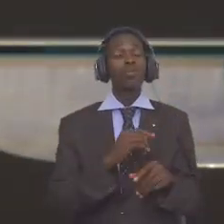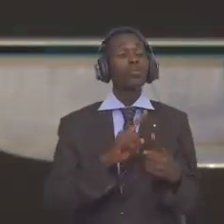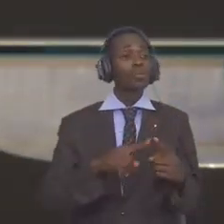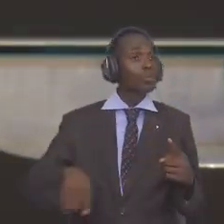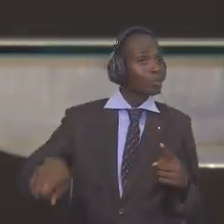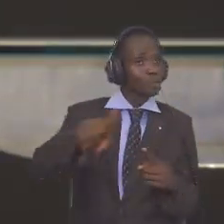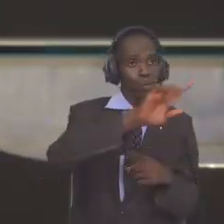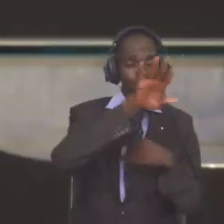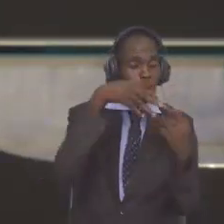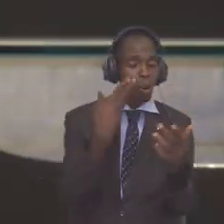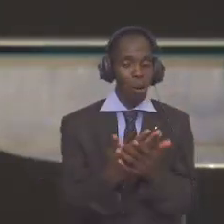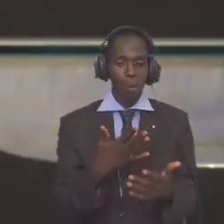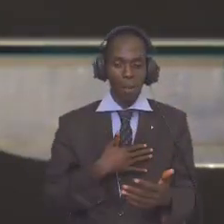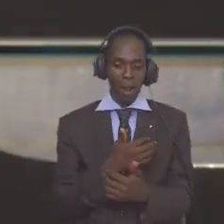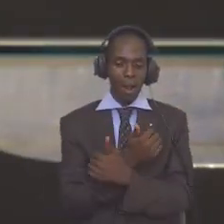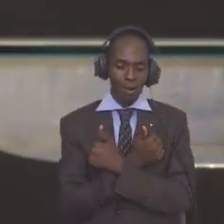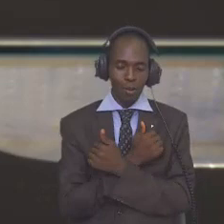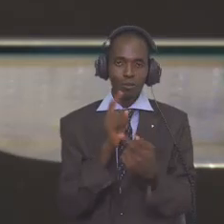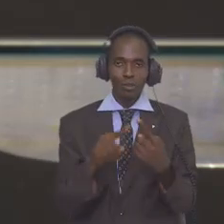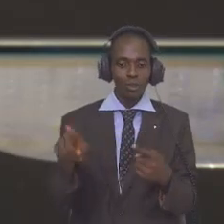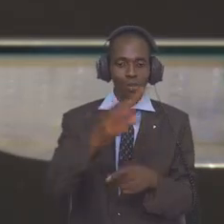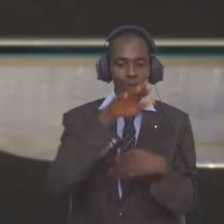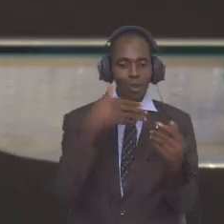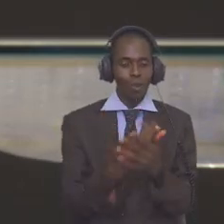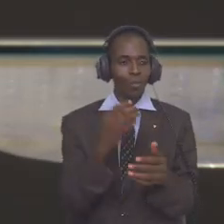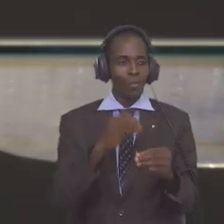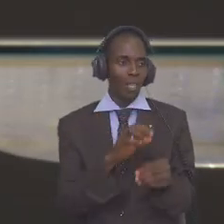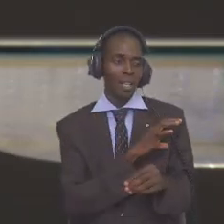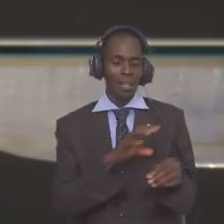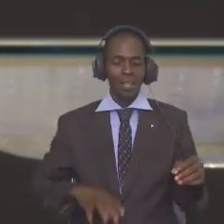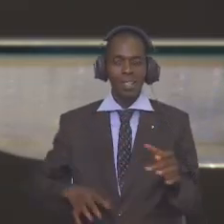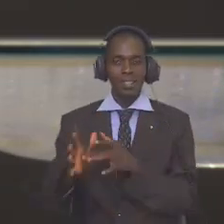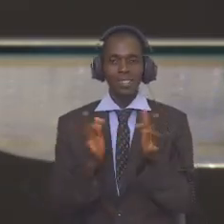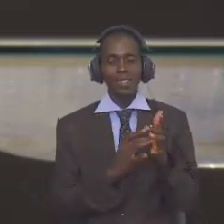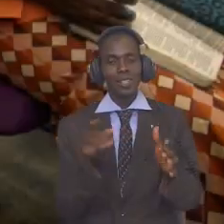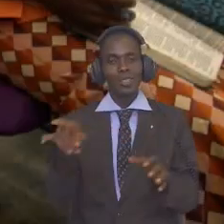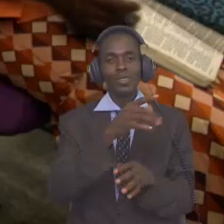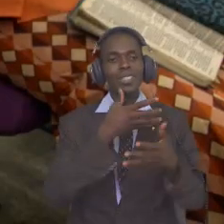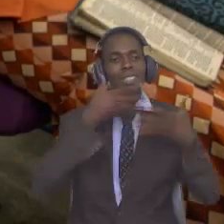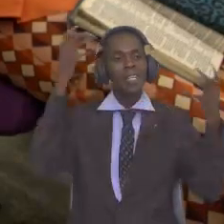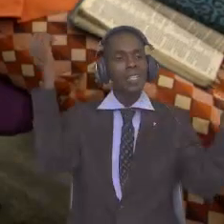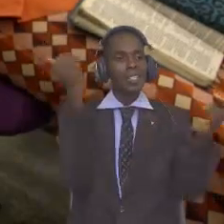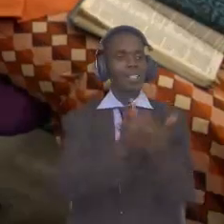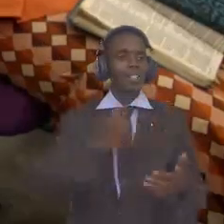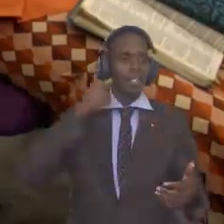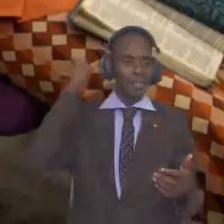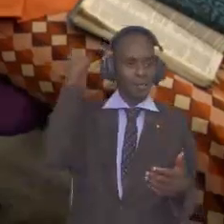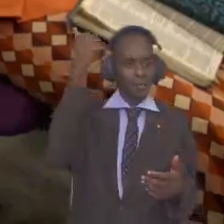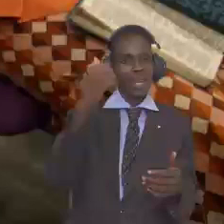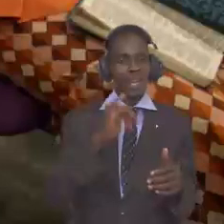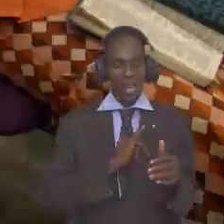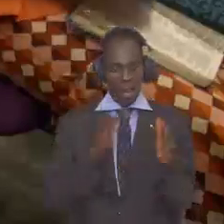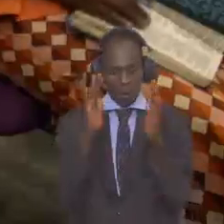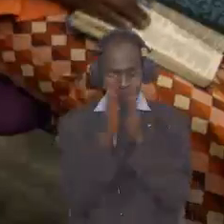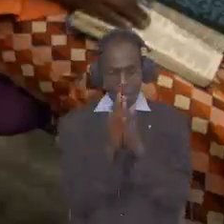love with you all in Christ Jesus. And the church said, I pray that